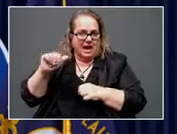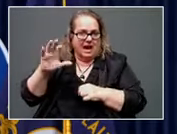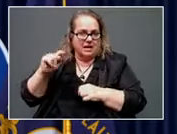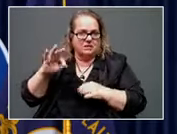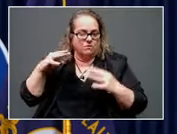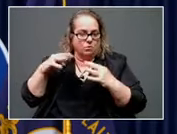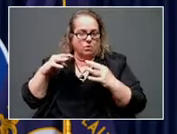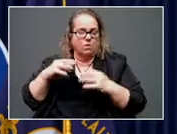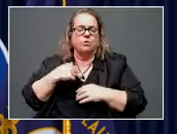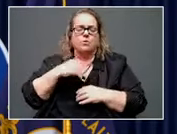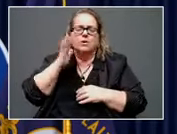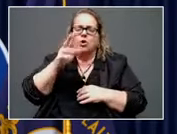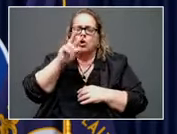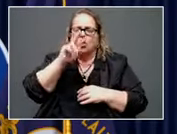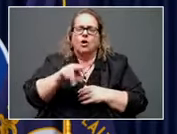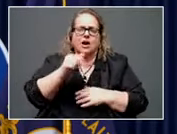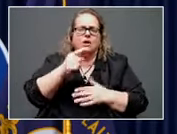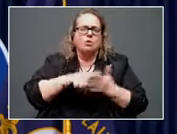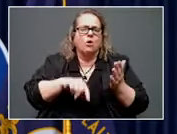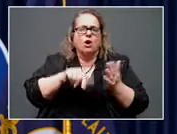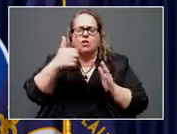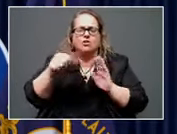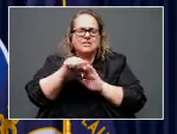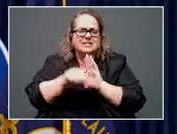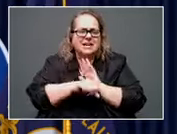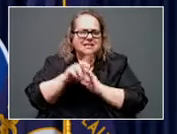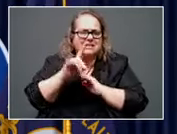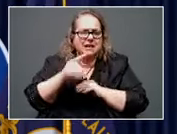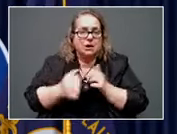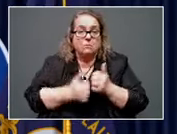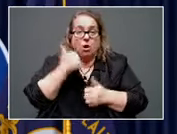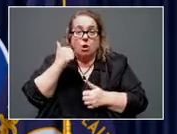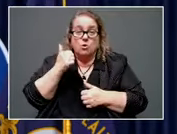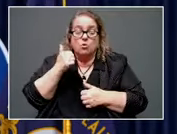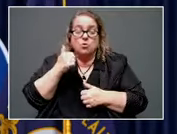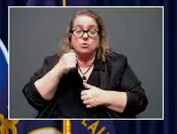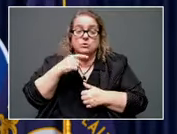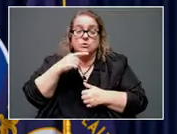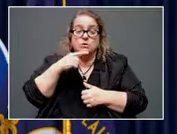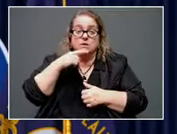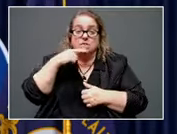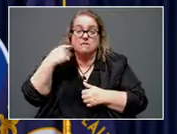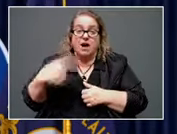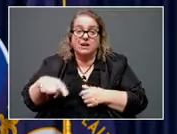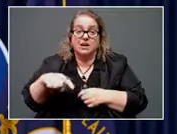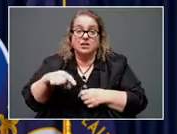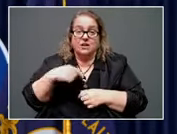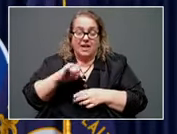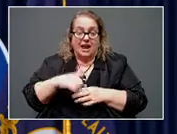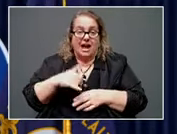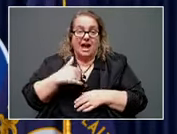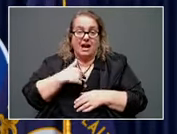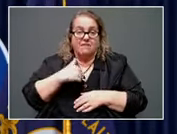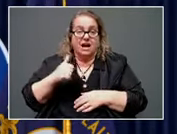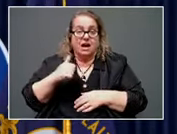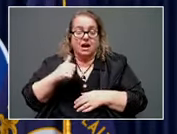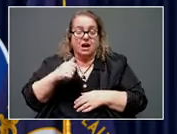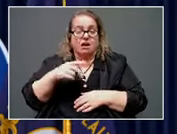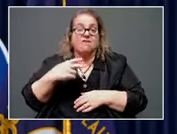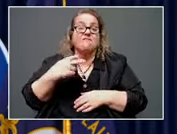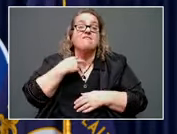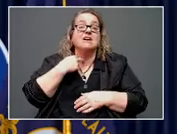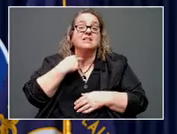at steps that other states took. You know, most vodkas that have a Russian name aren't made in Russia anymore or owned by